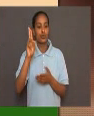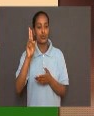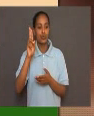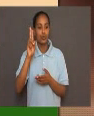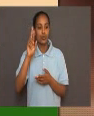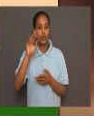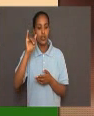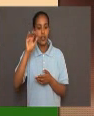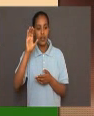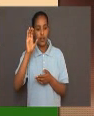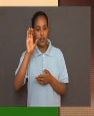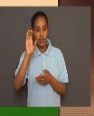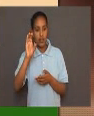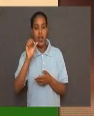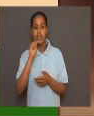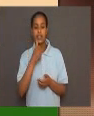uric acid.